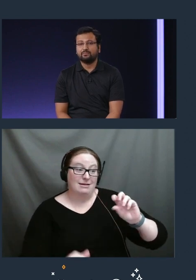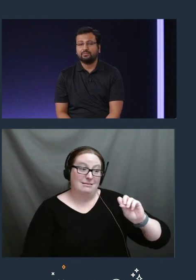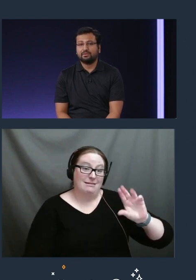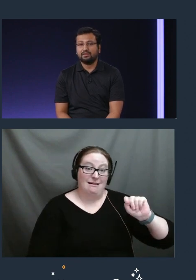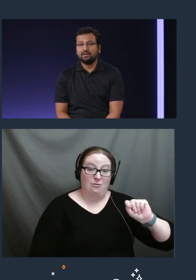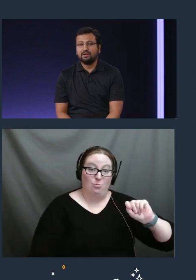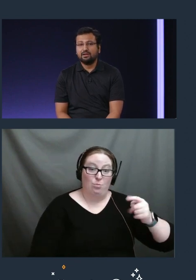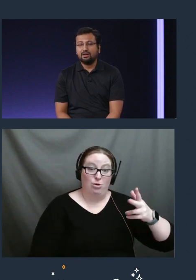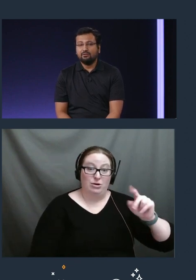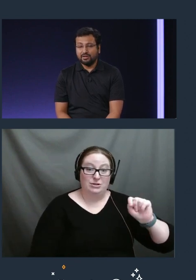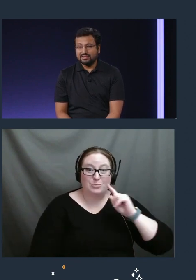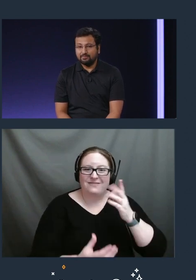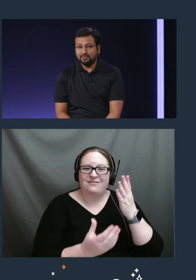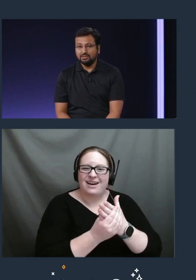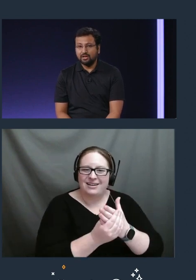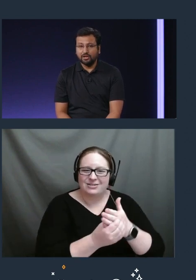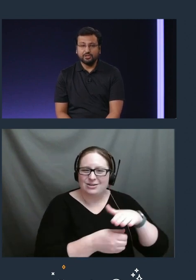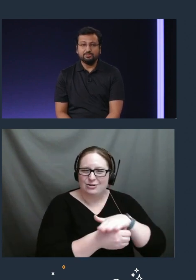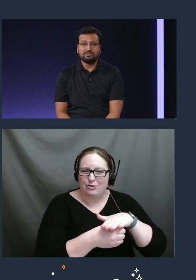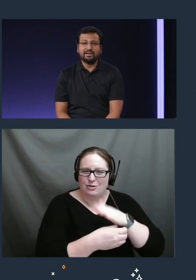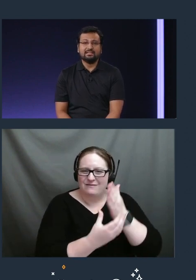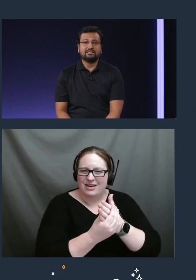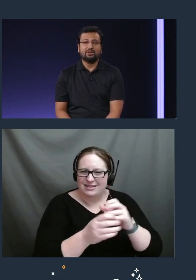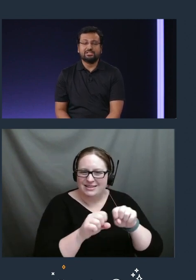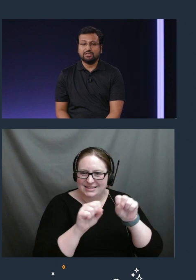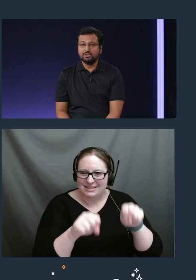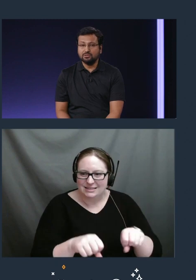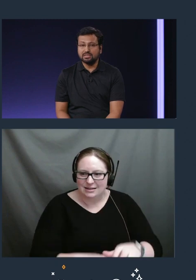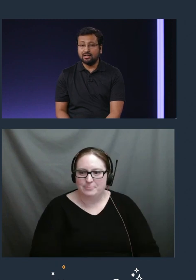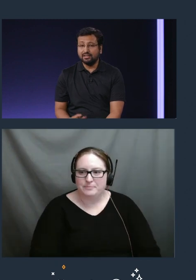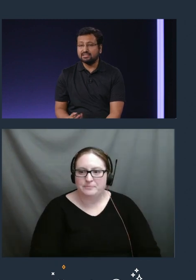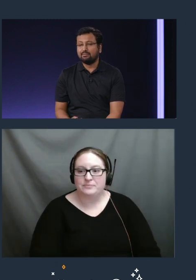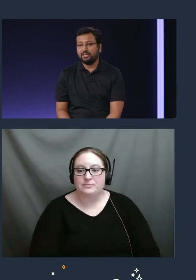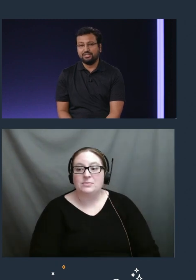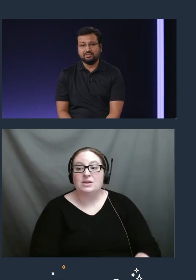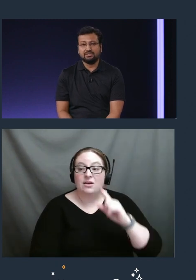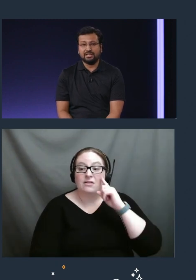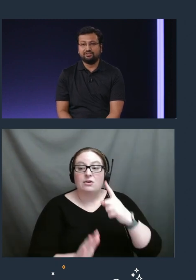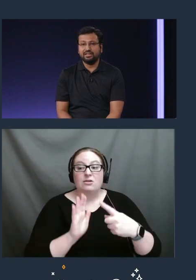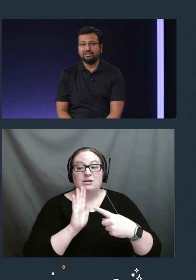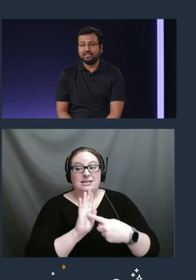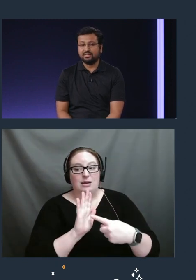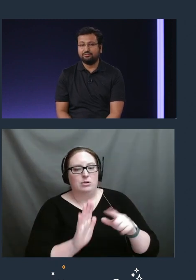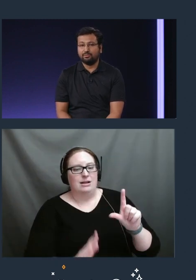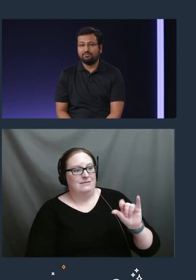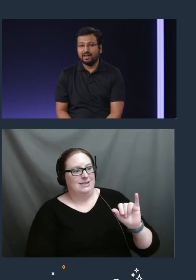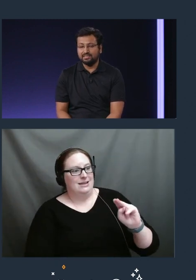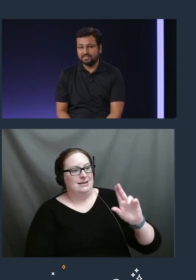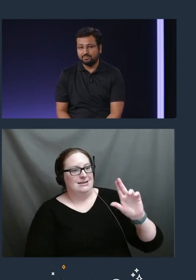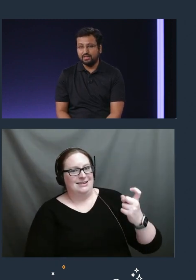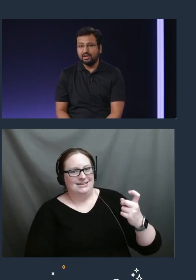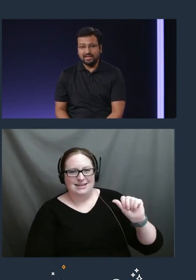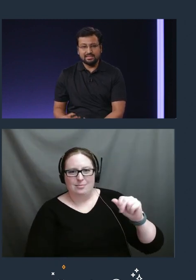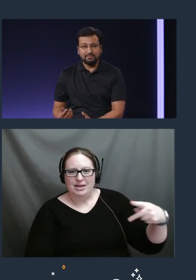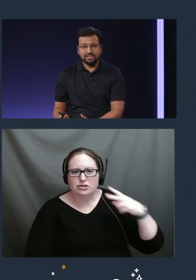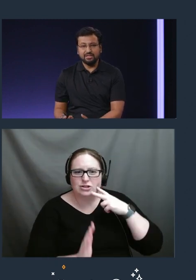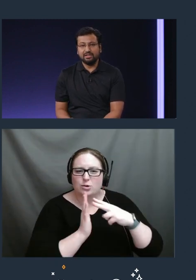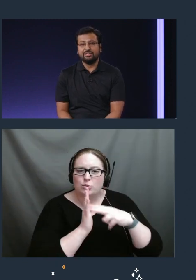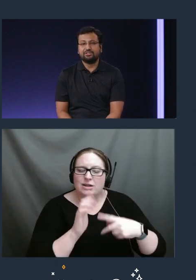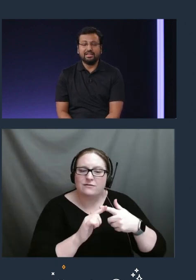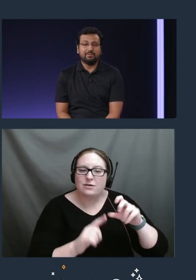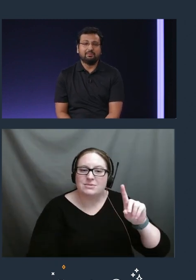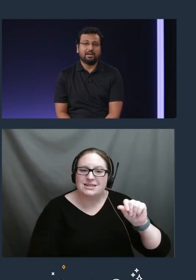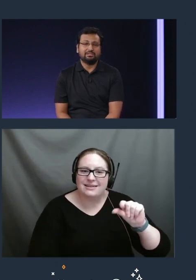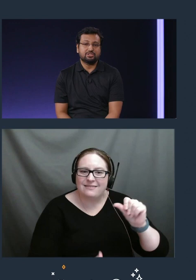system. For example, autonomous vehicle simulation tools are Linux applications that read data from a file system, and some machine